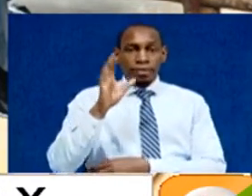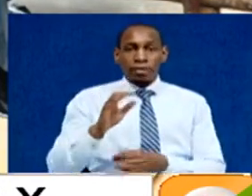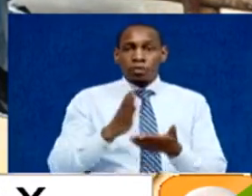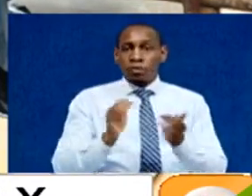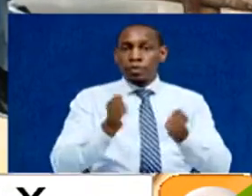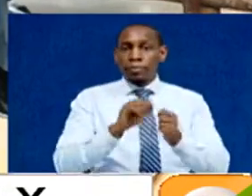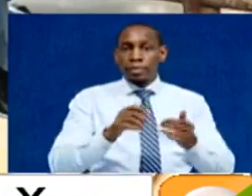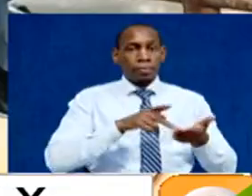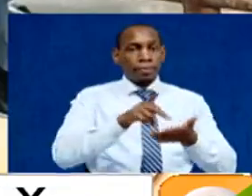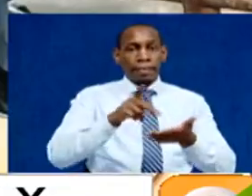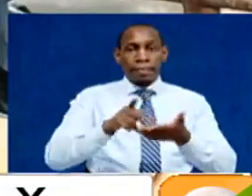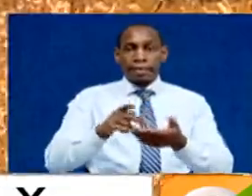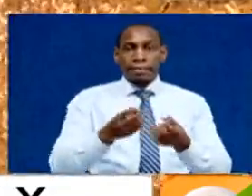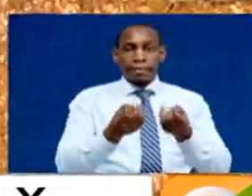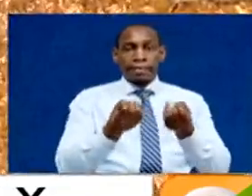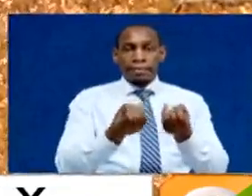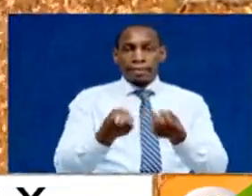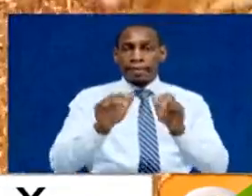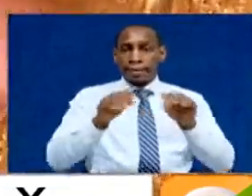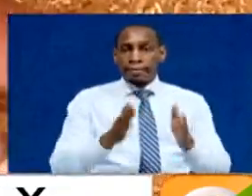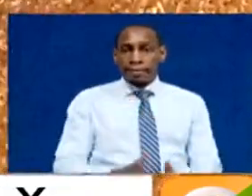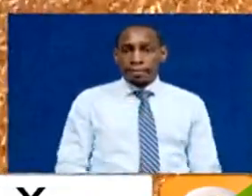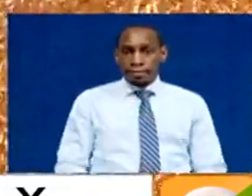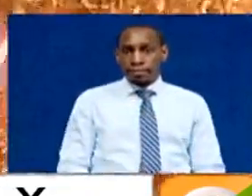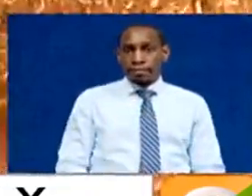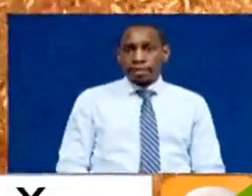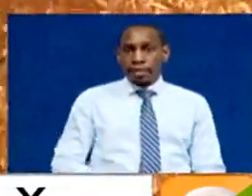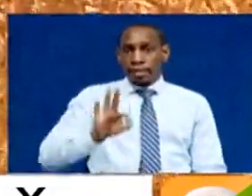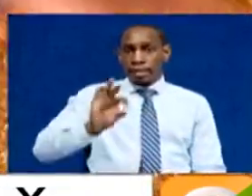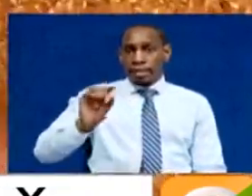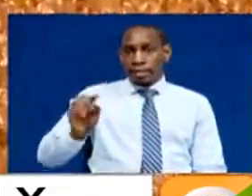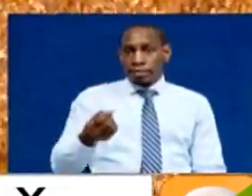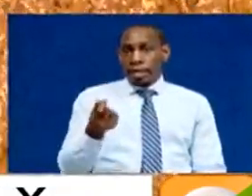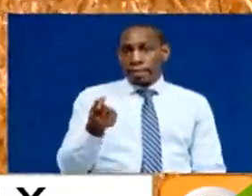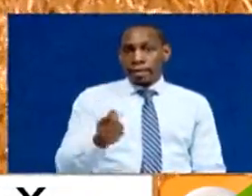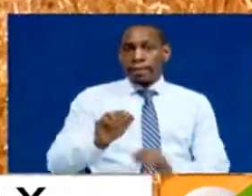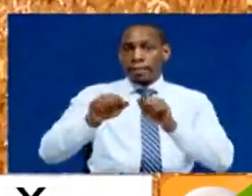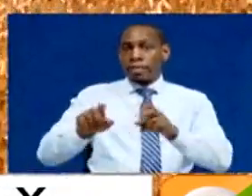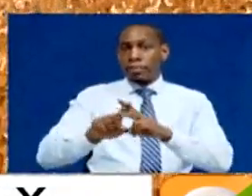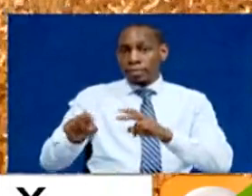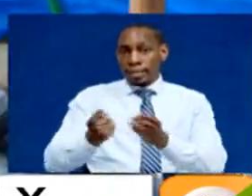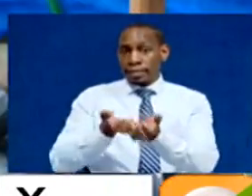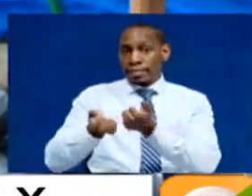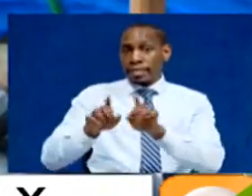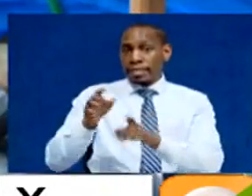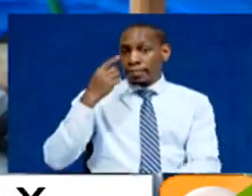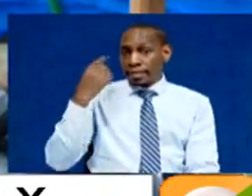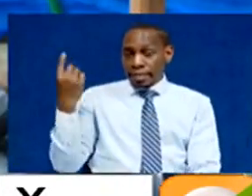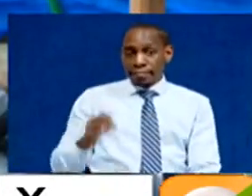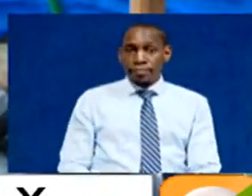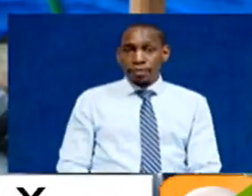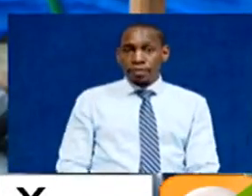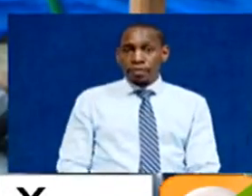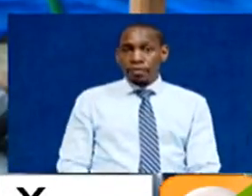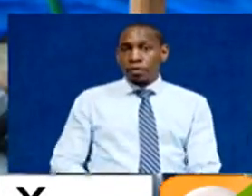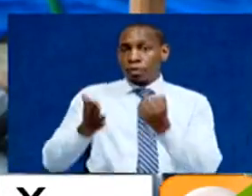almost unaffordable to majority of these farmers. With just 30,000 shillings, one can start the venture. You get to